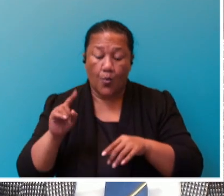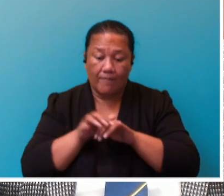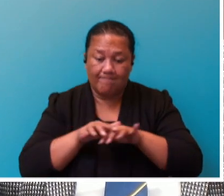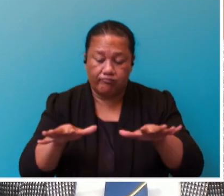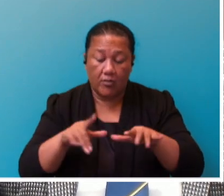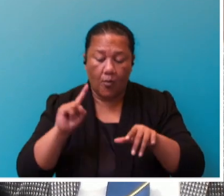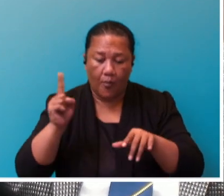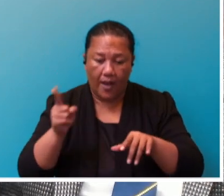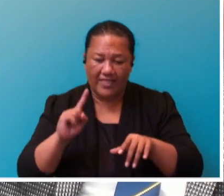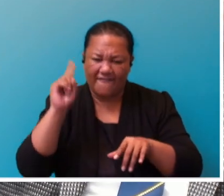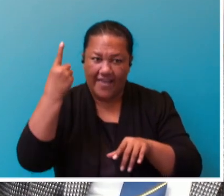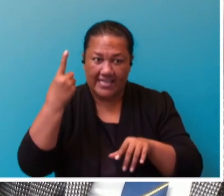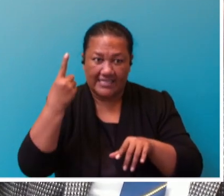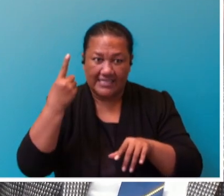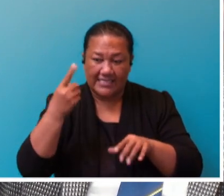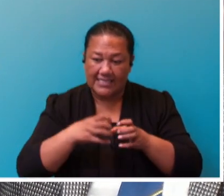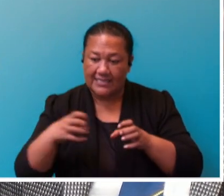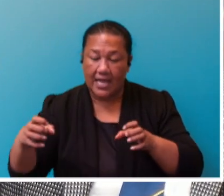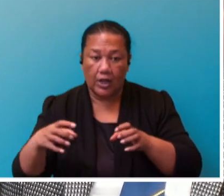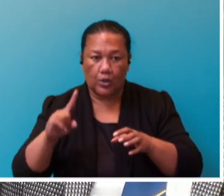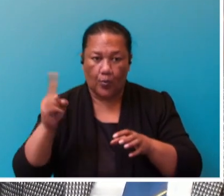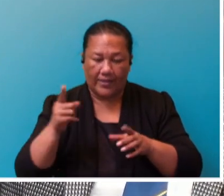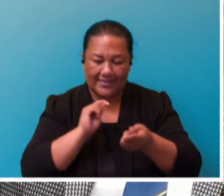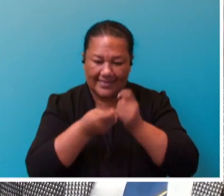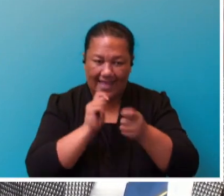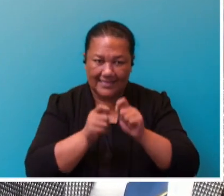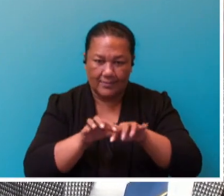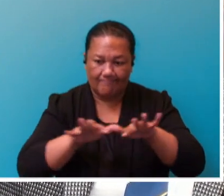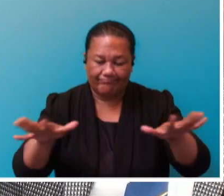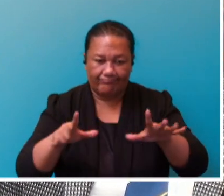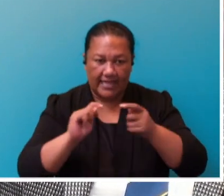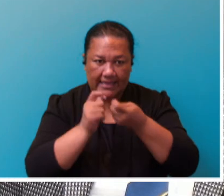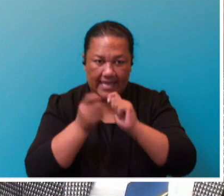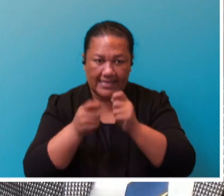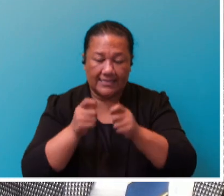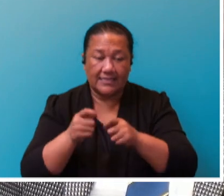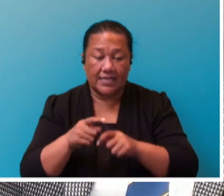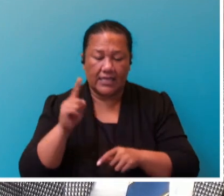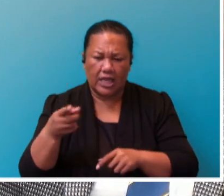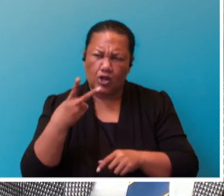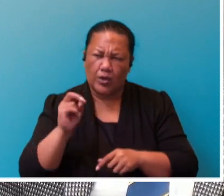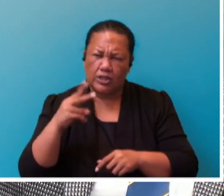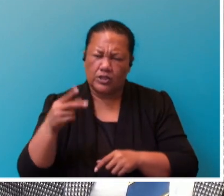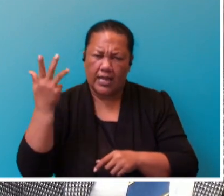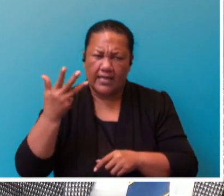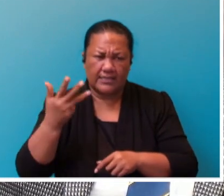test since I think there was an incursion in government in 2019, I